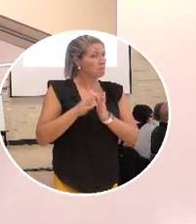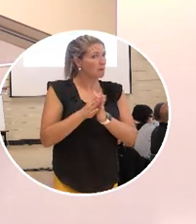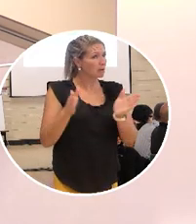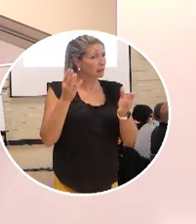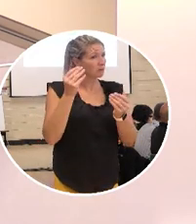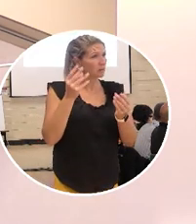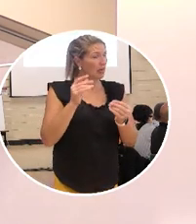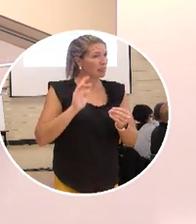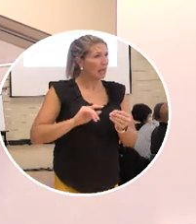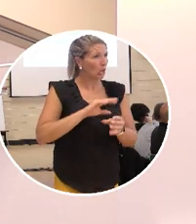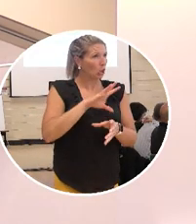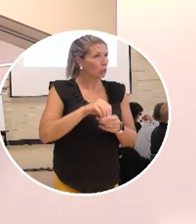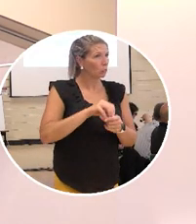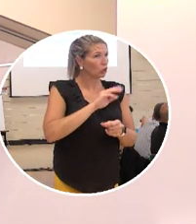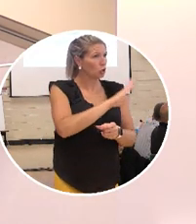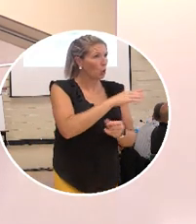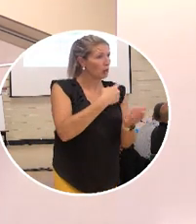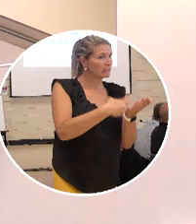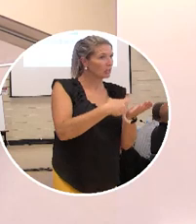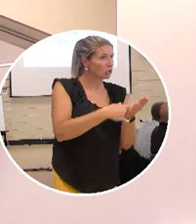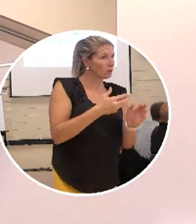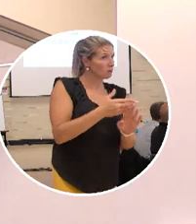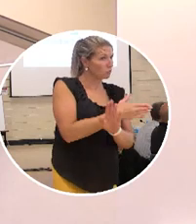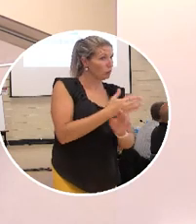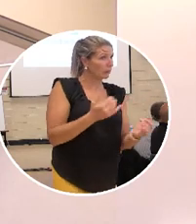No. Okay.